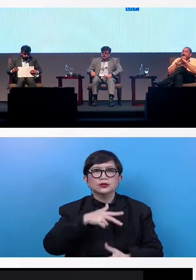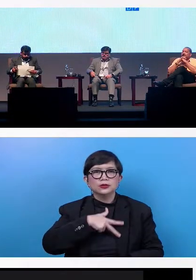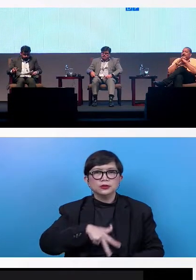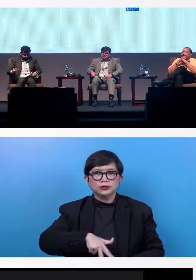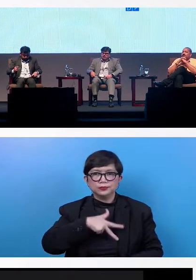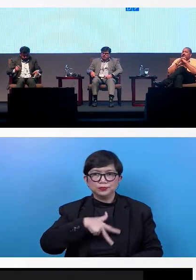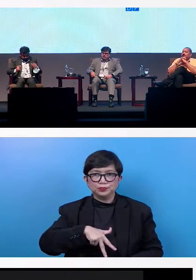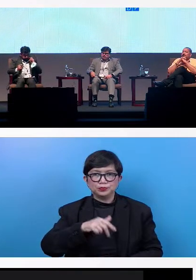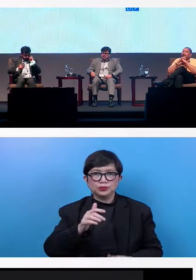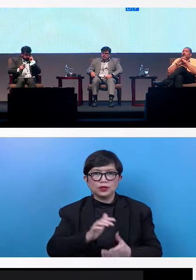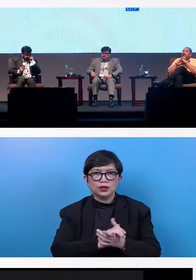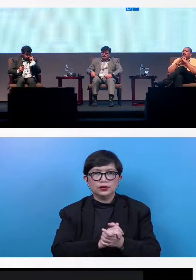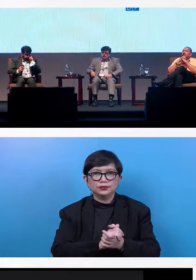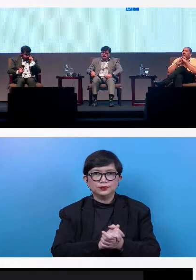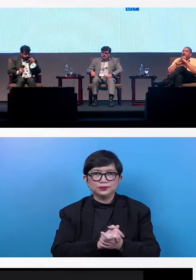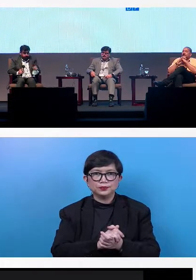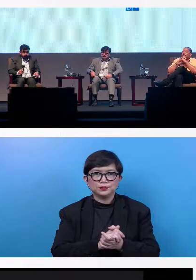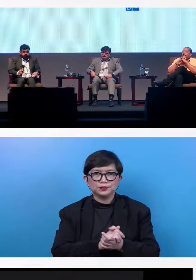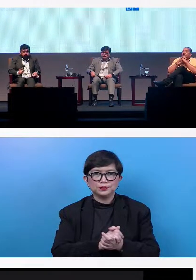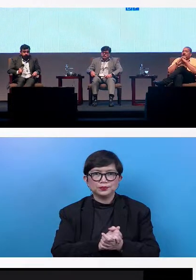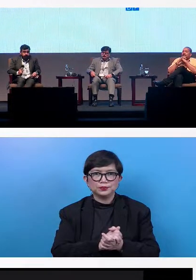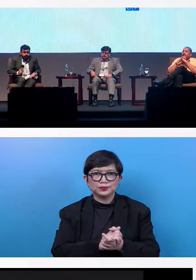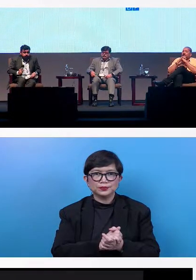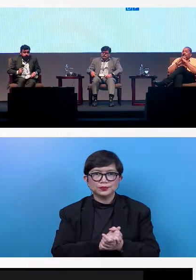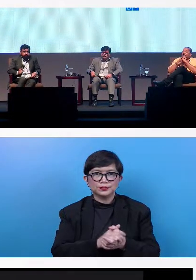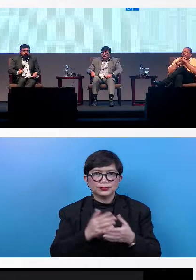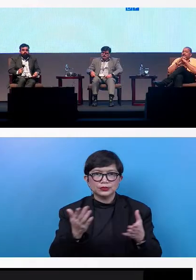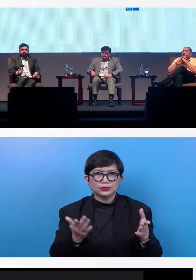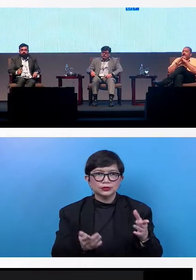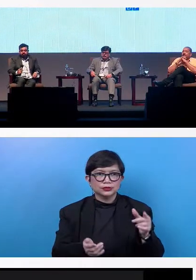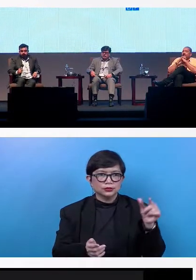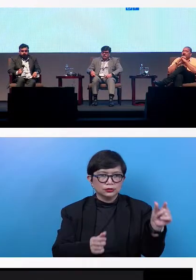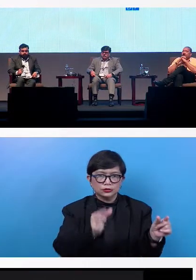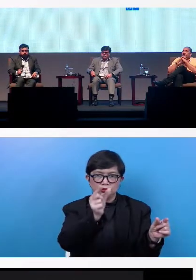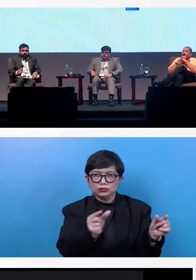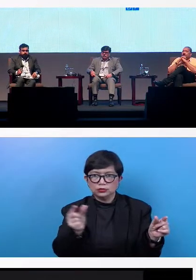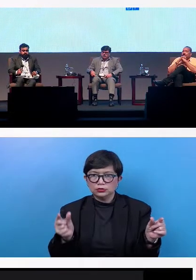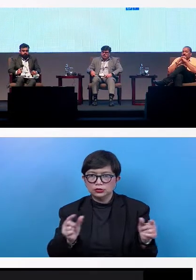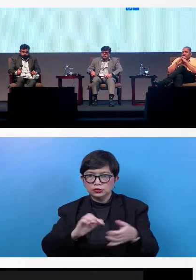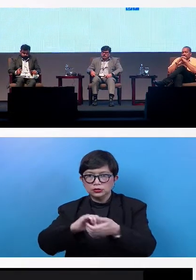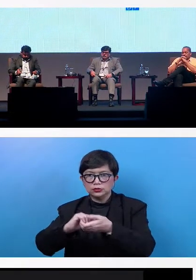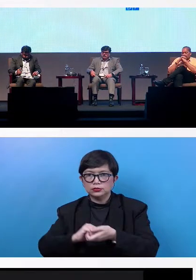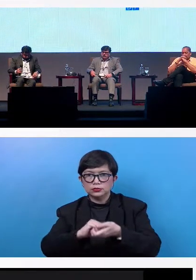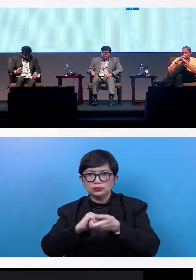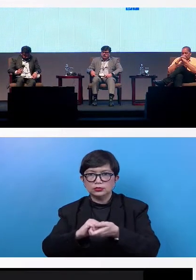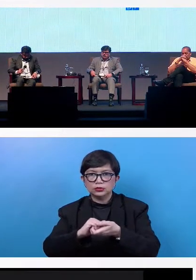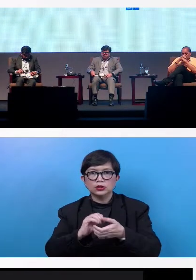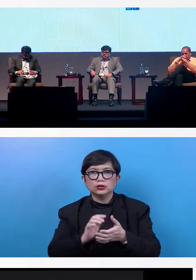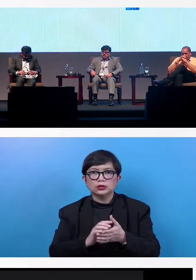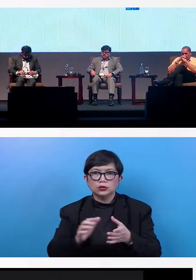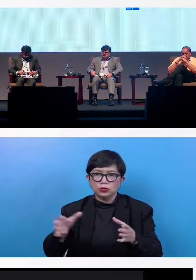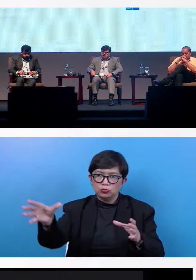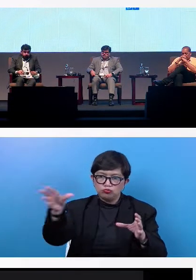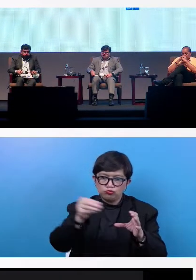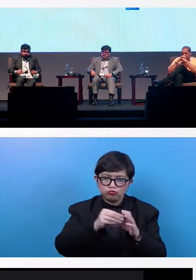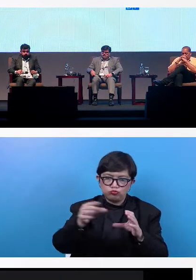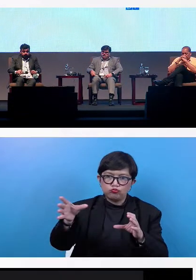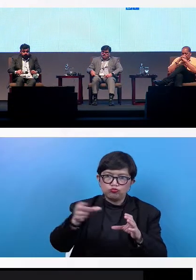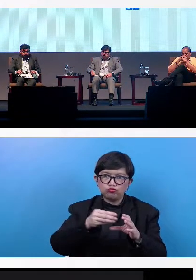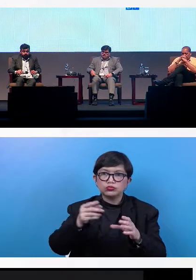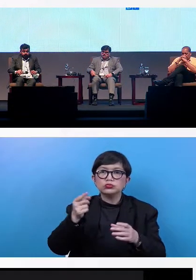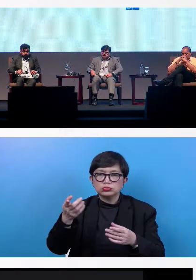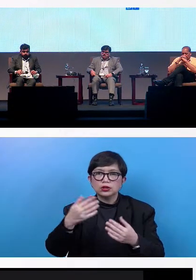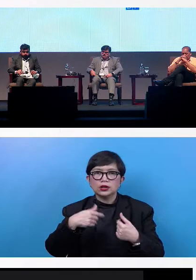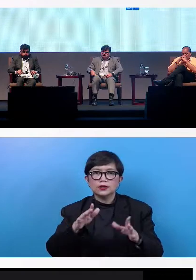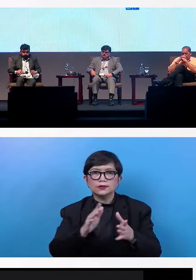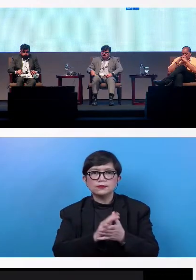systems, is how individuals and communities absorb information and then respond to a stimulus. Often,